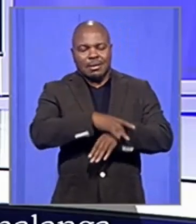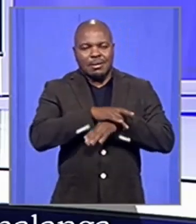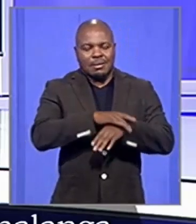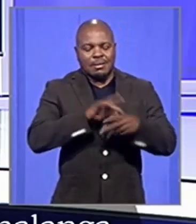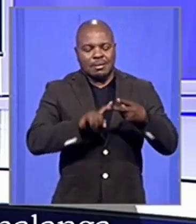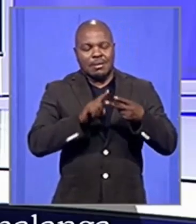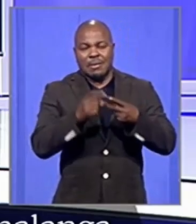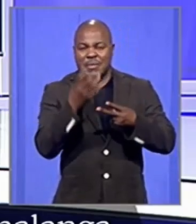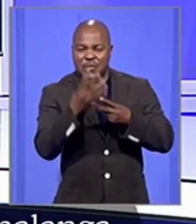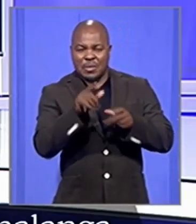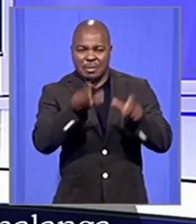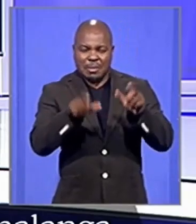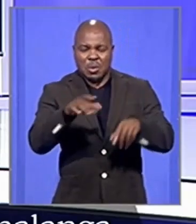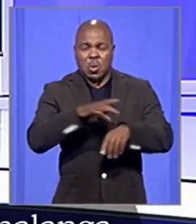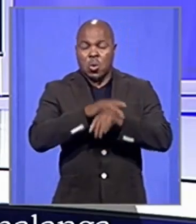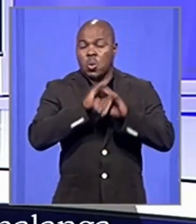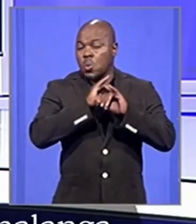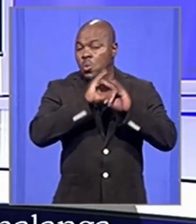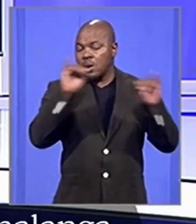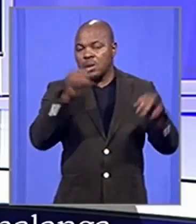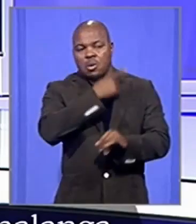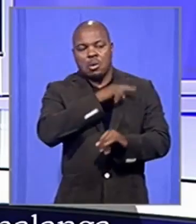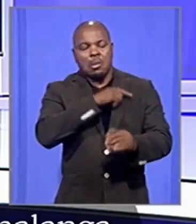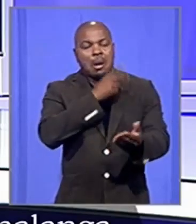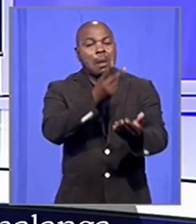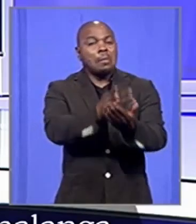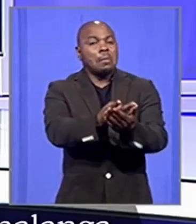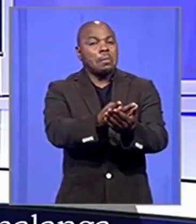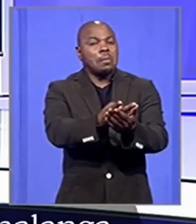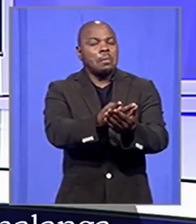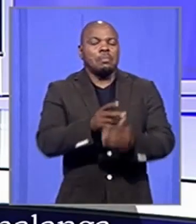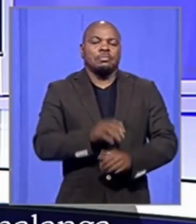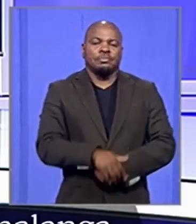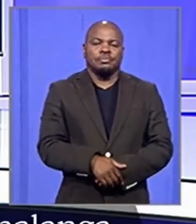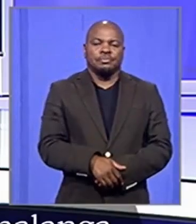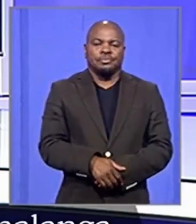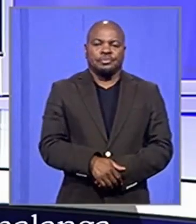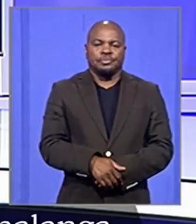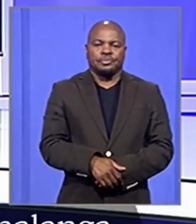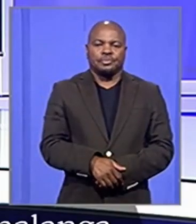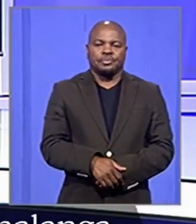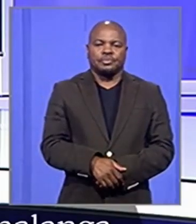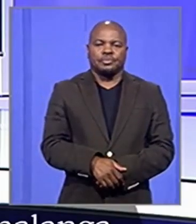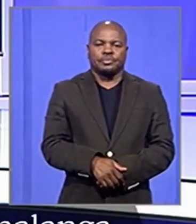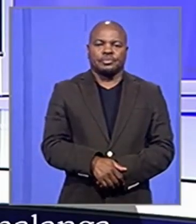la go bakwa la badimo ba amogetšwego bookelong bja kgauswi.